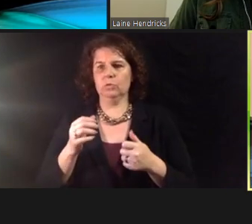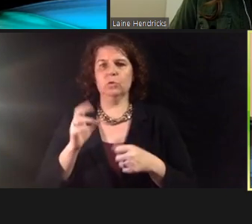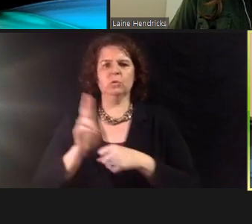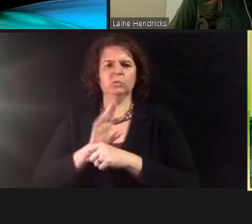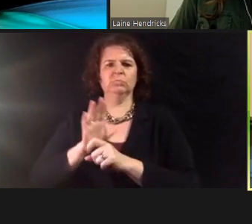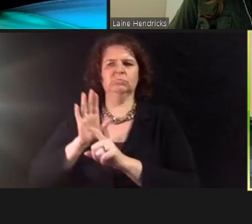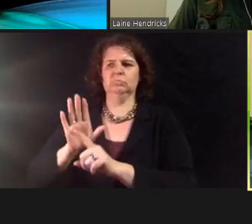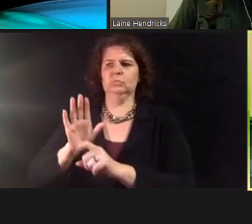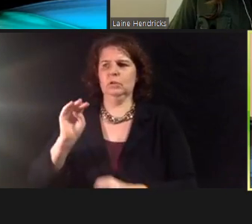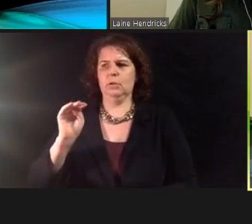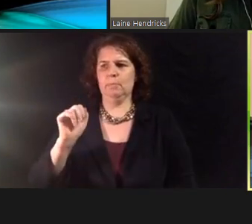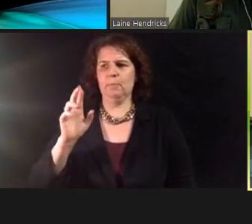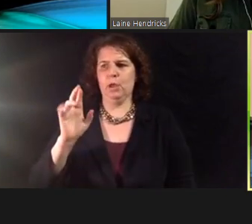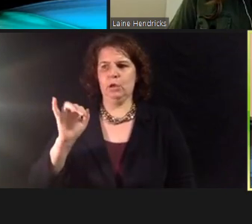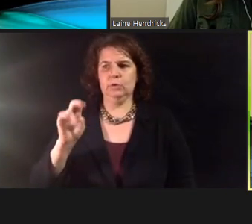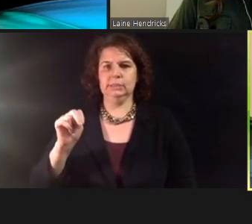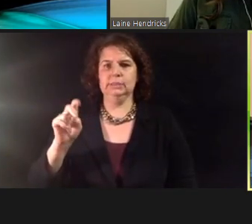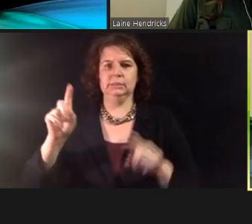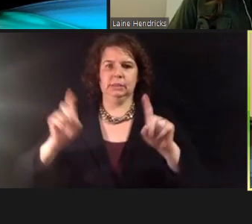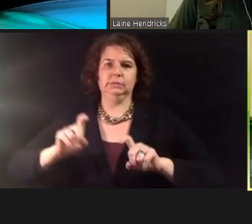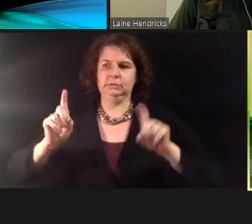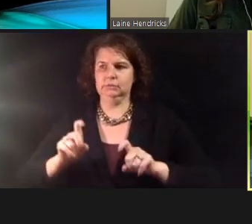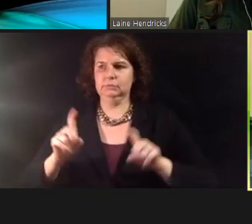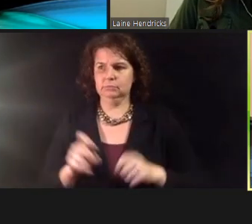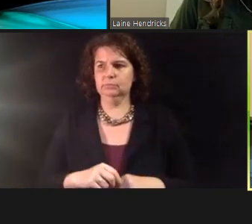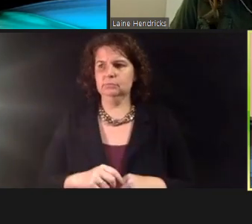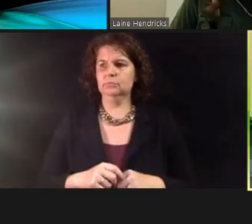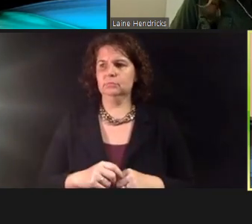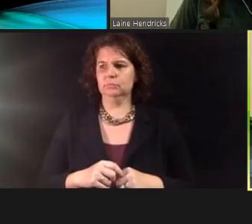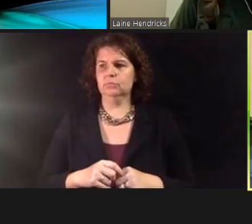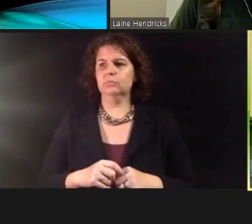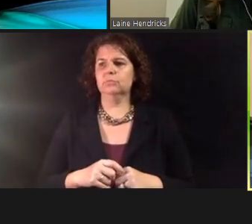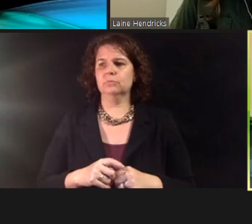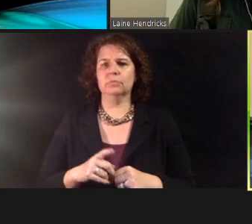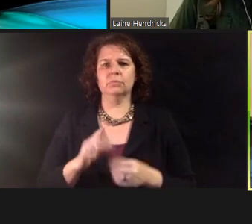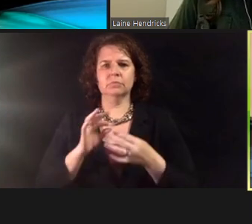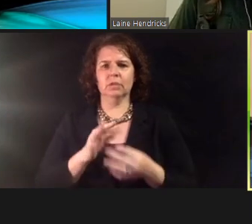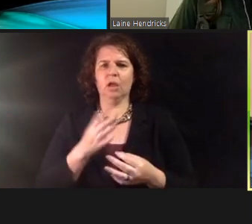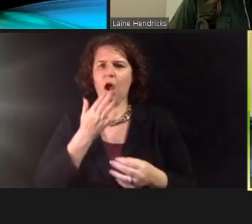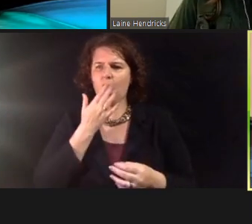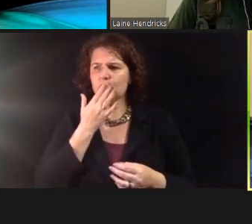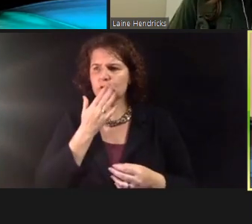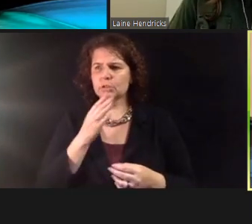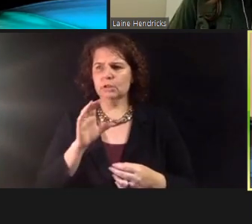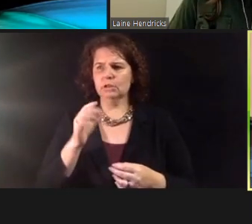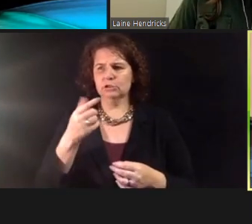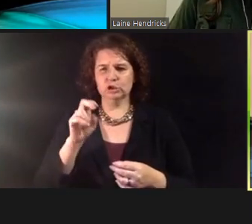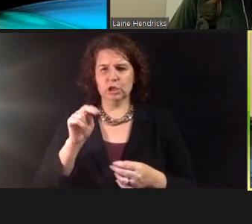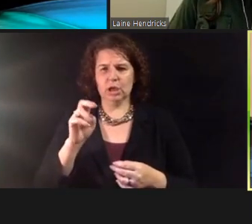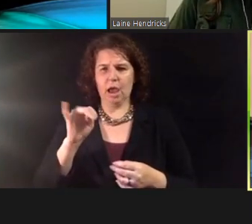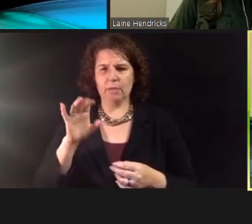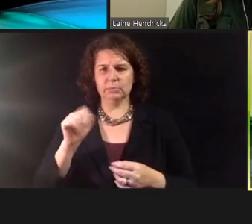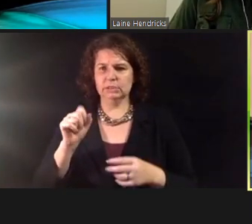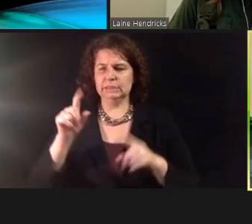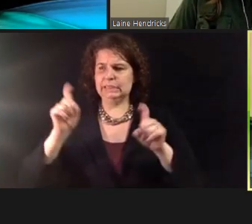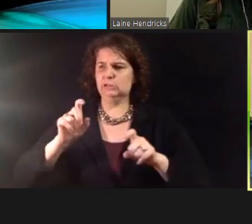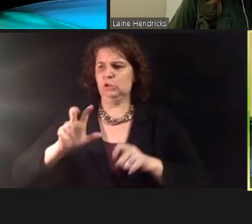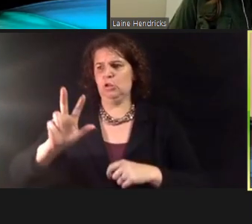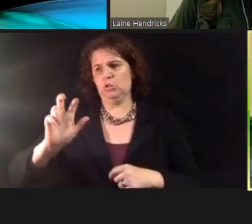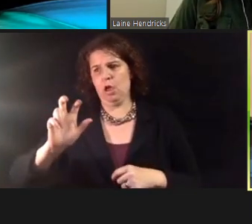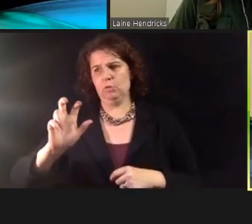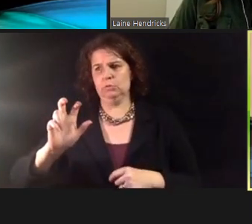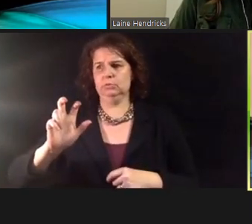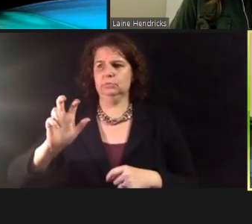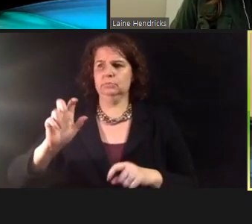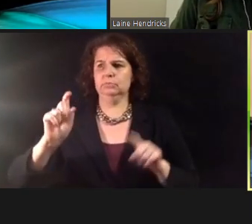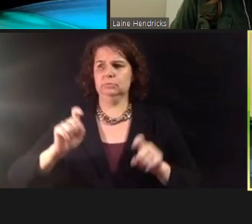tests per day with color. They test a 1 to 2 day turnaround, and we're shunting people who really need that more rapid